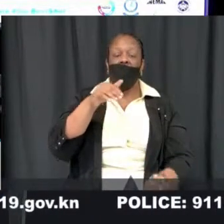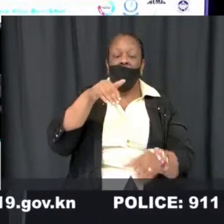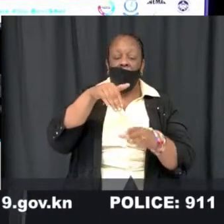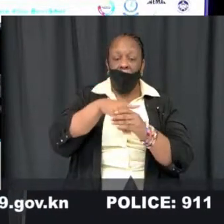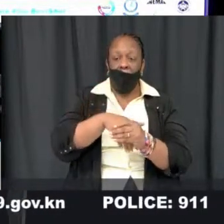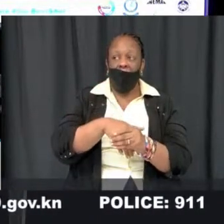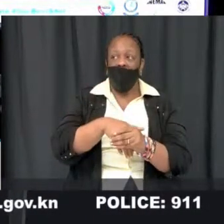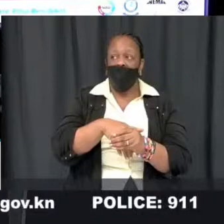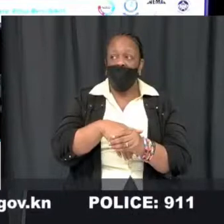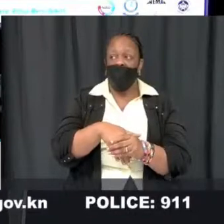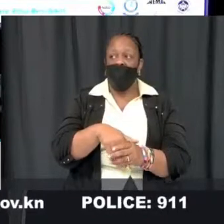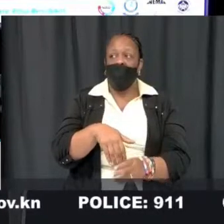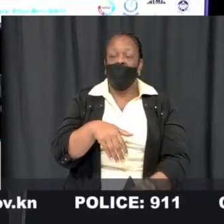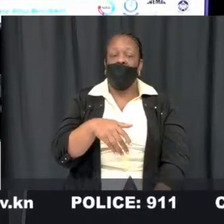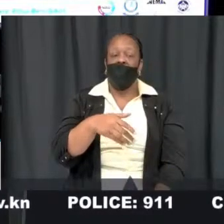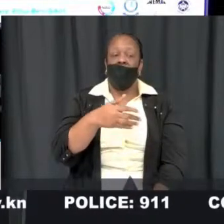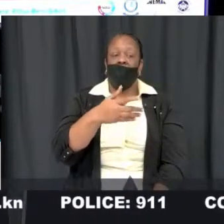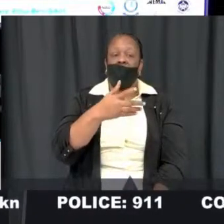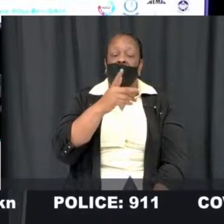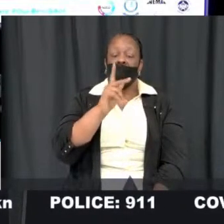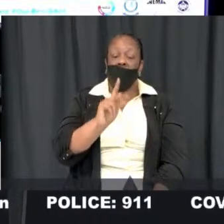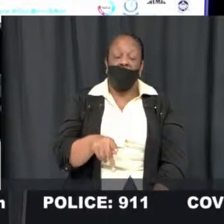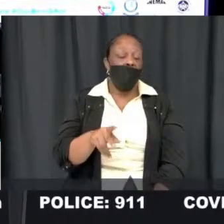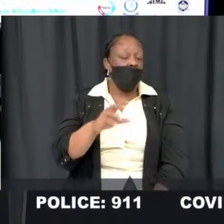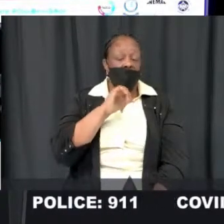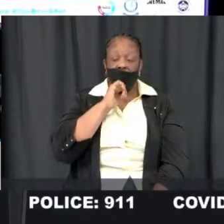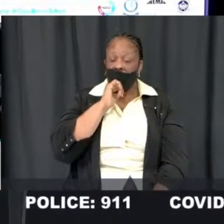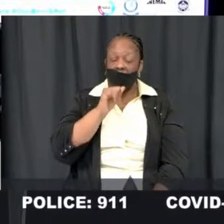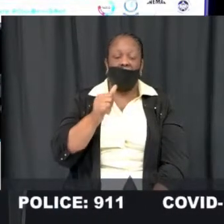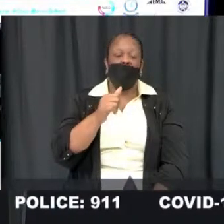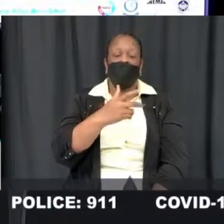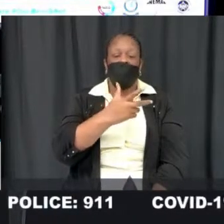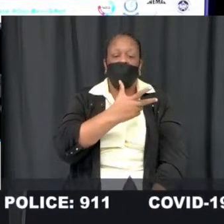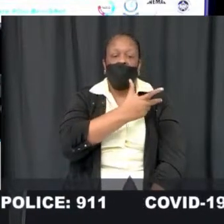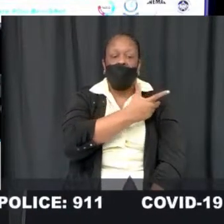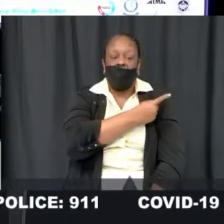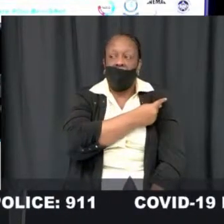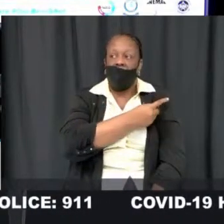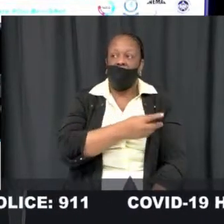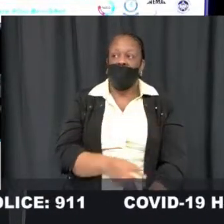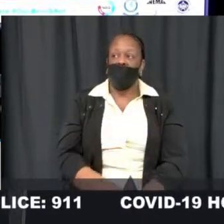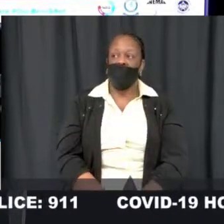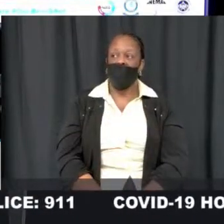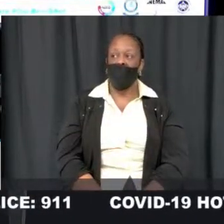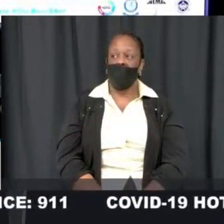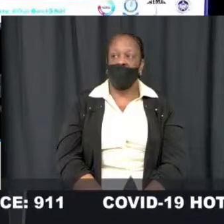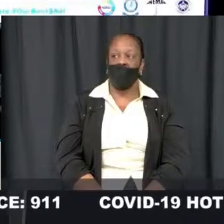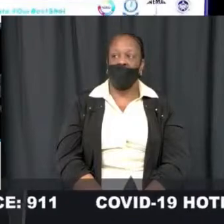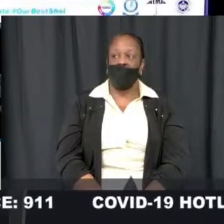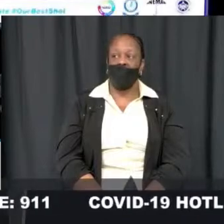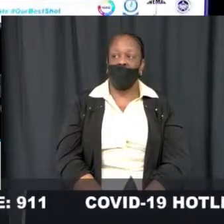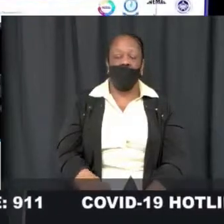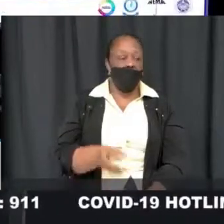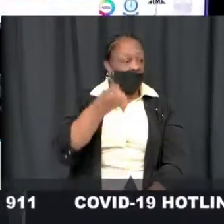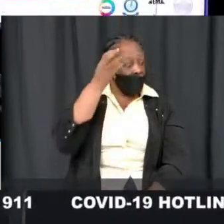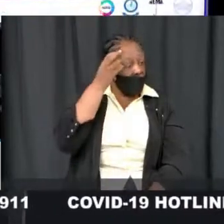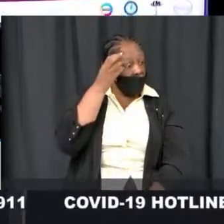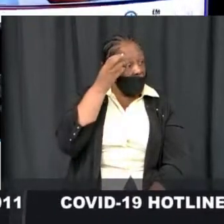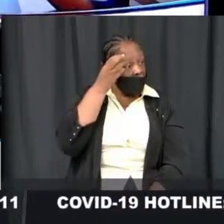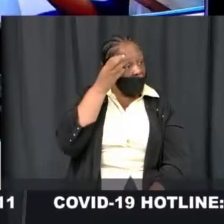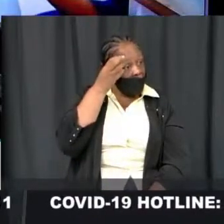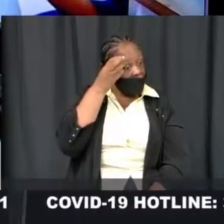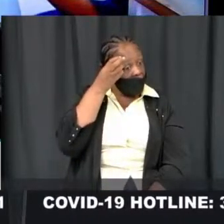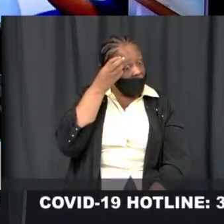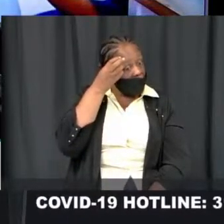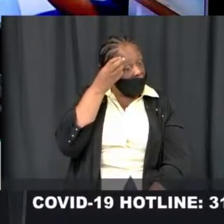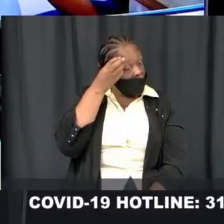5 or 6 or 7%, who might have received 2 shots but had no symptoms at all. Okay, but we said,